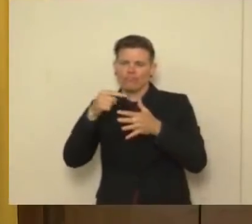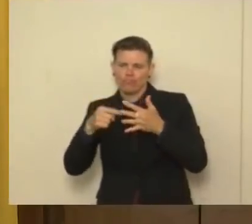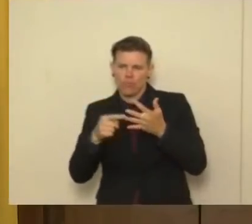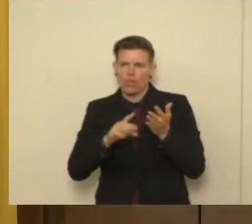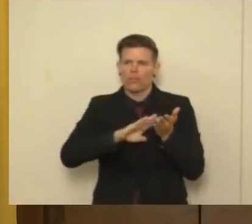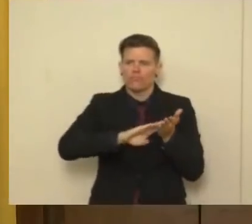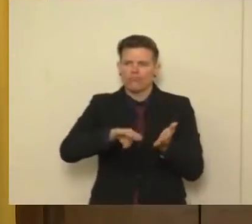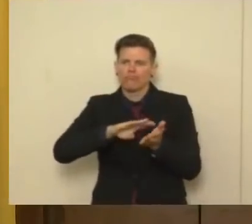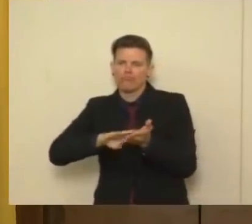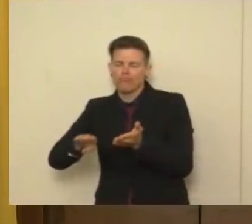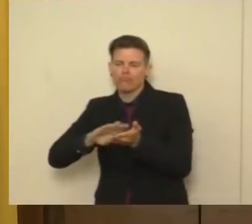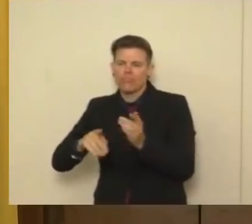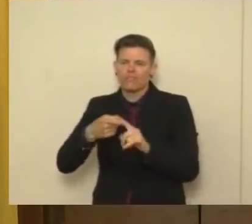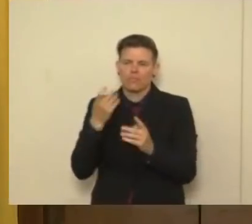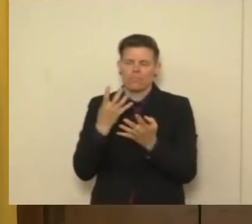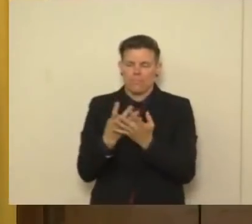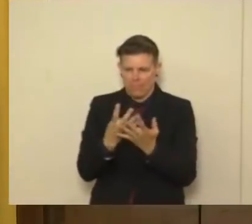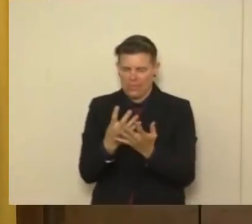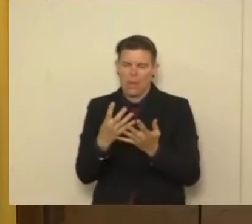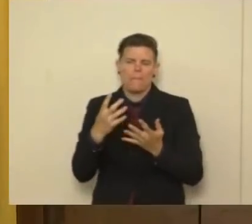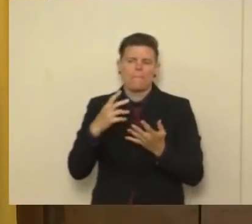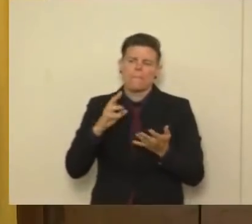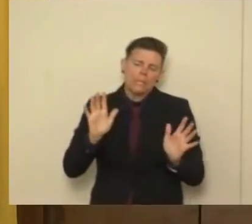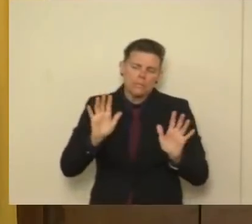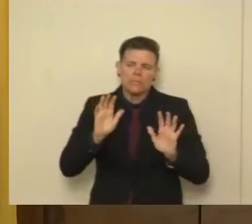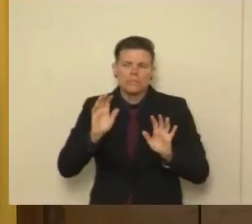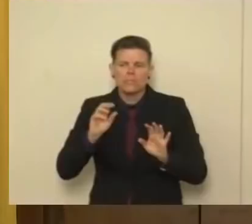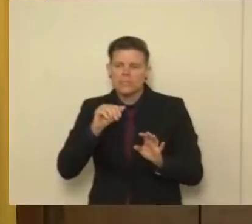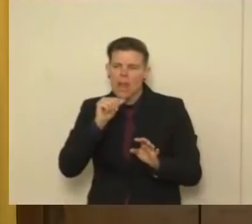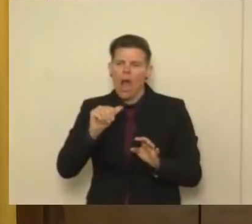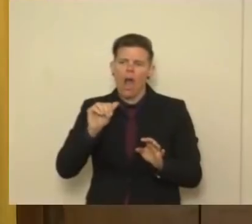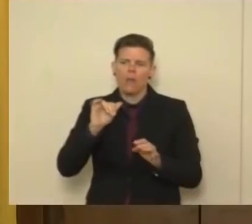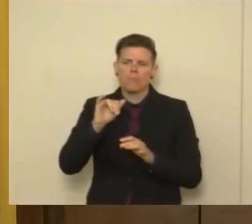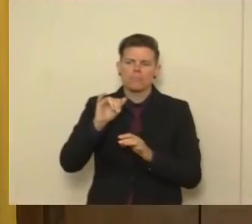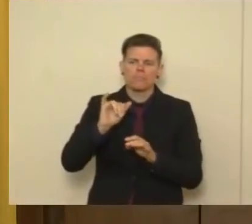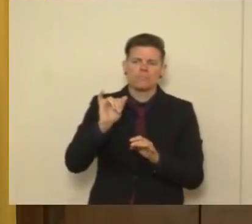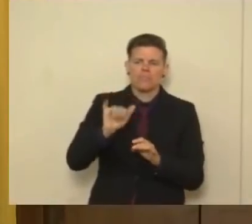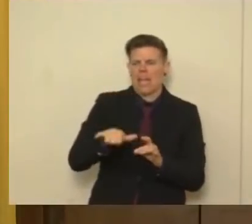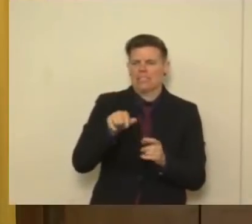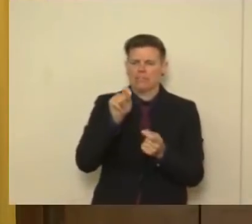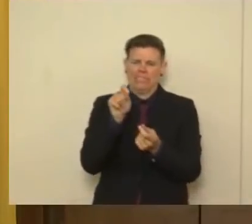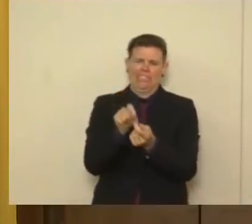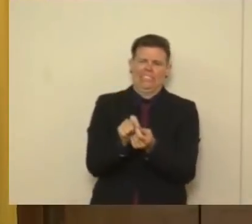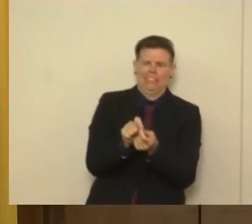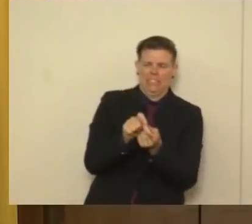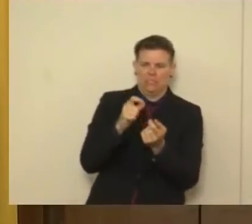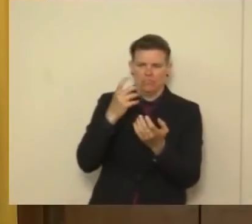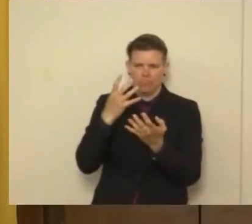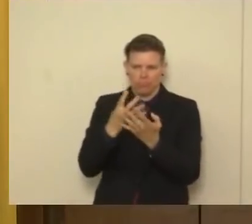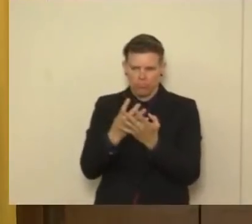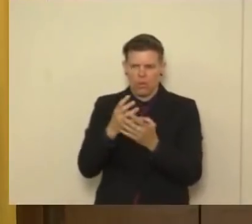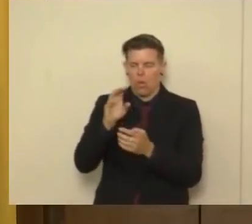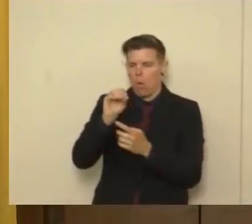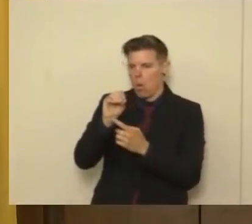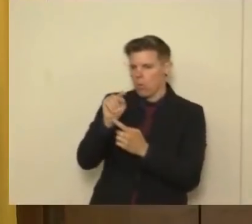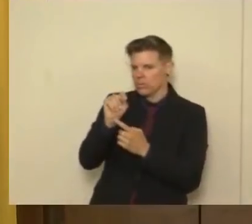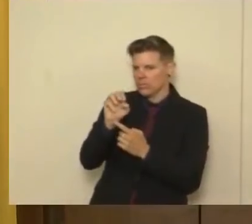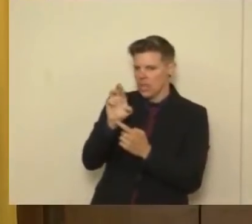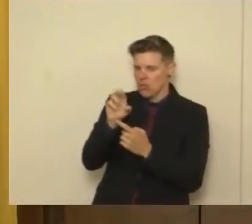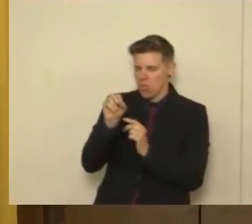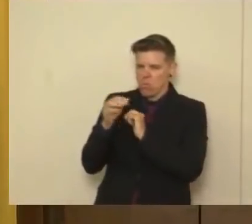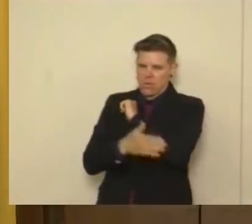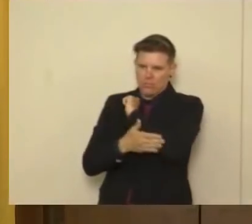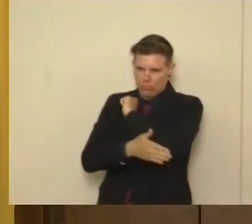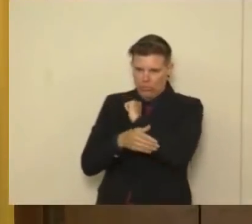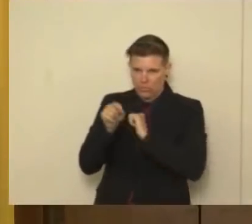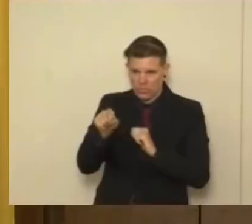are, as we figure out maybe in that Otero context, is there a way to do better isolation? We